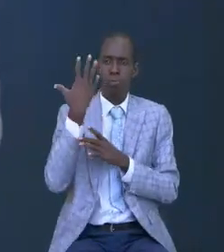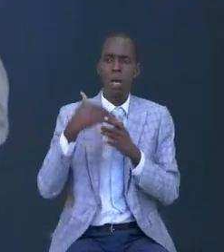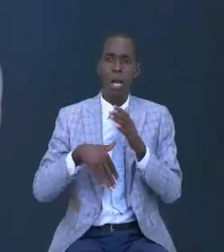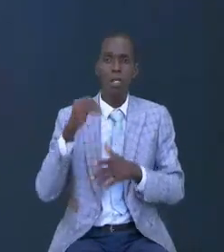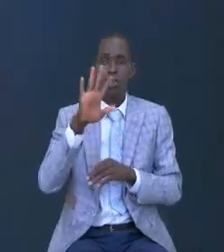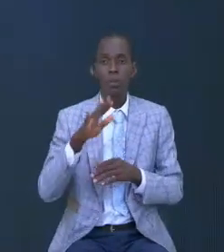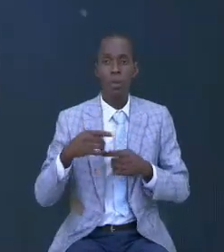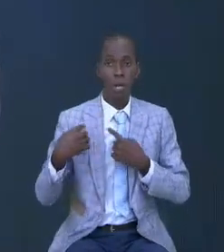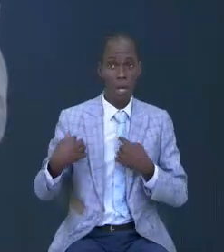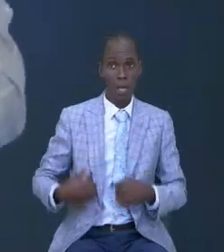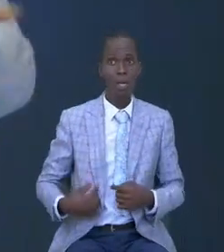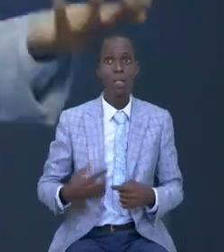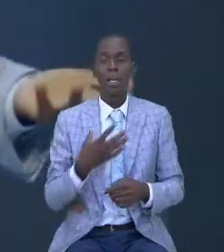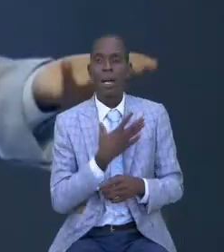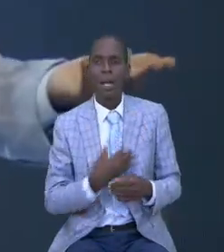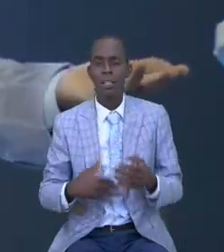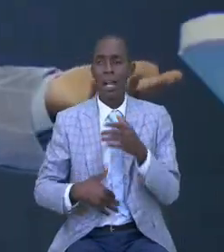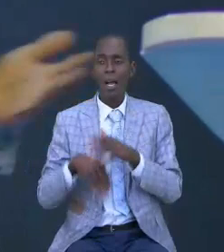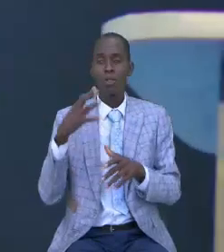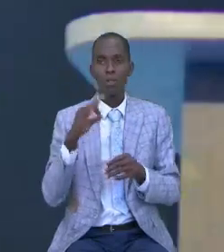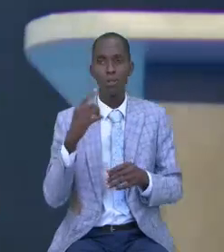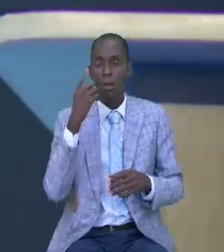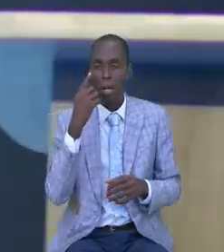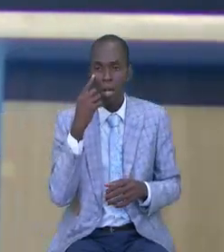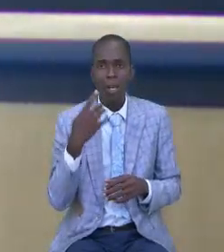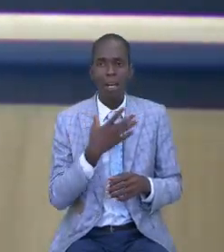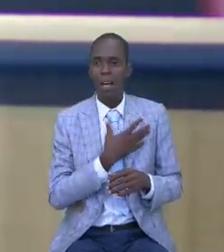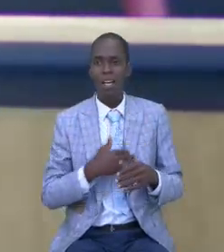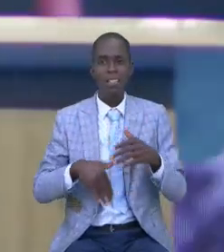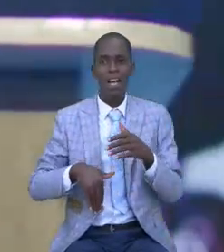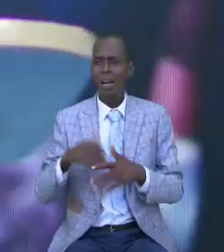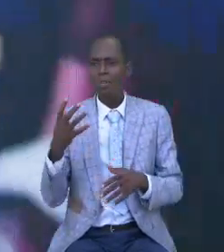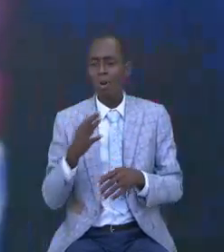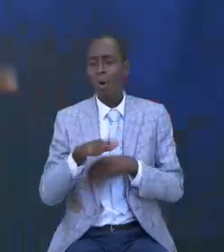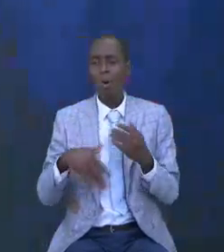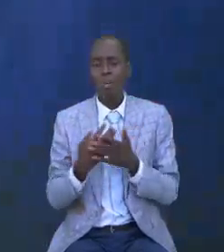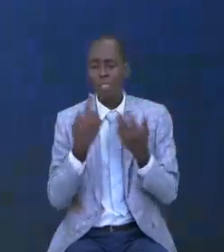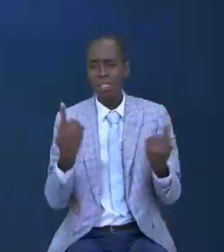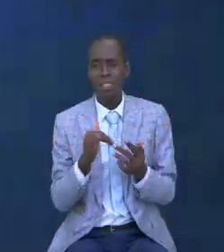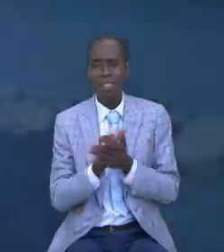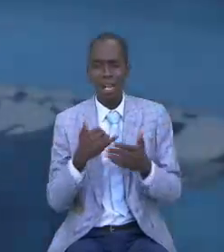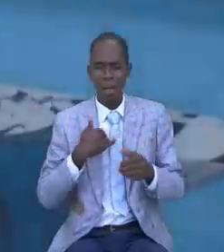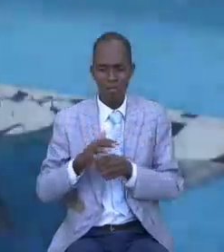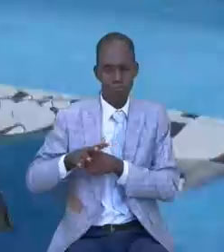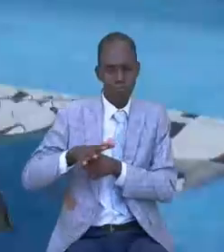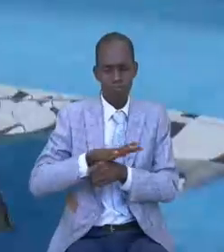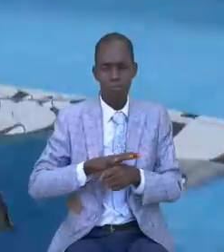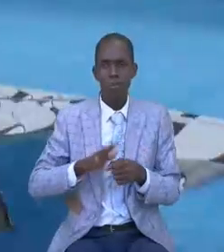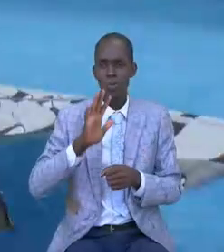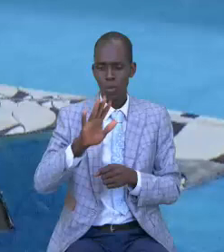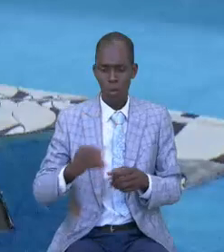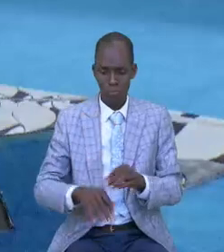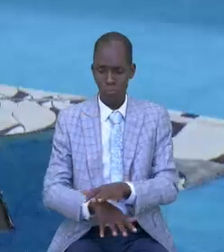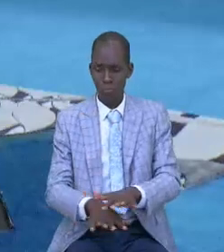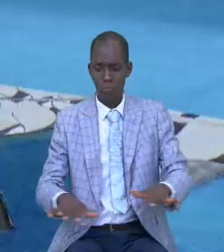your ears, of your eyes, all the sins that have flooded the ground from the action of your feet and